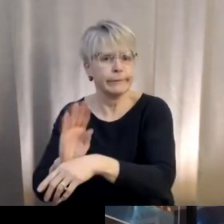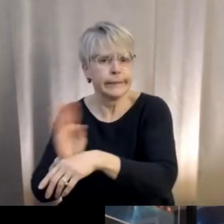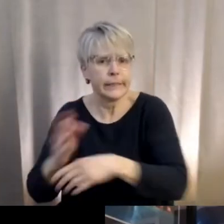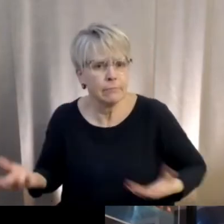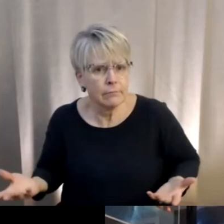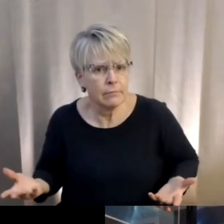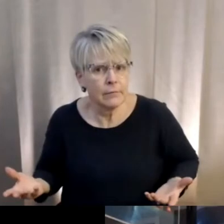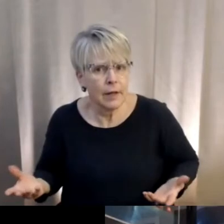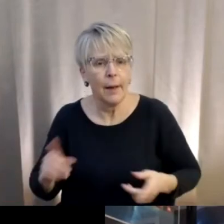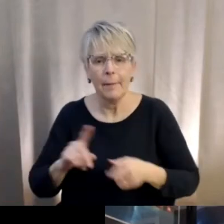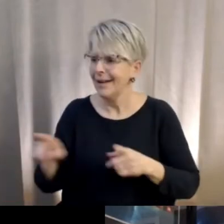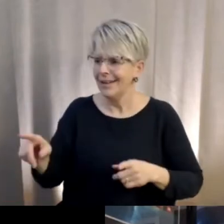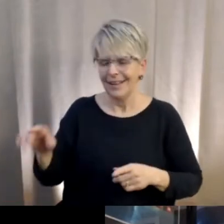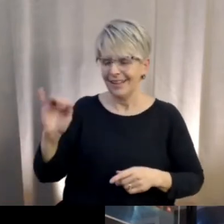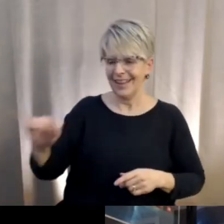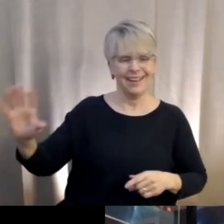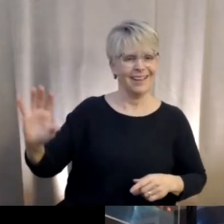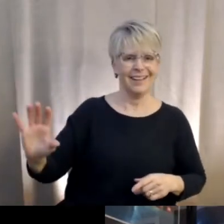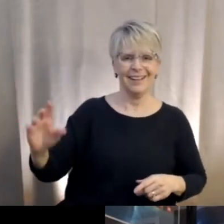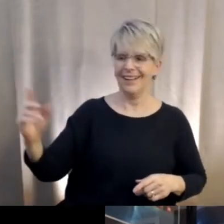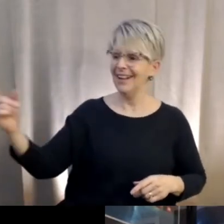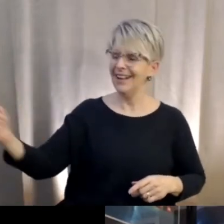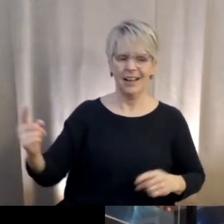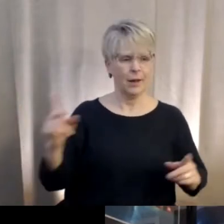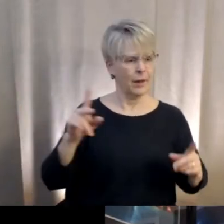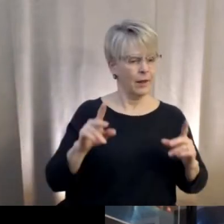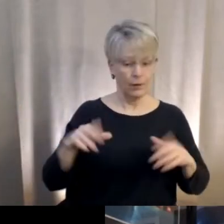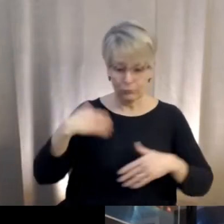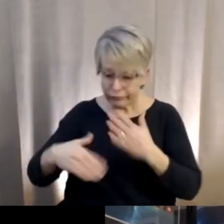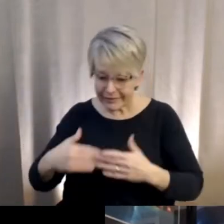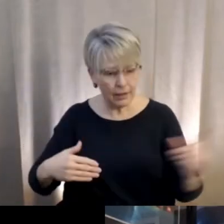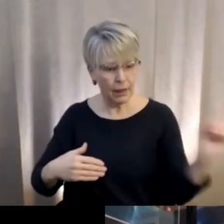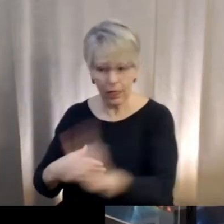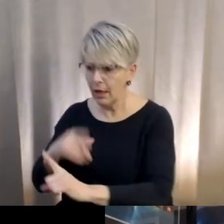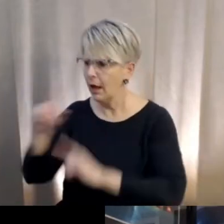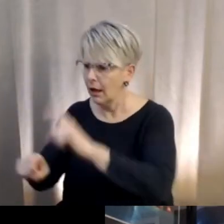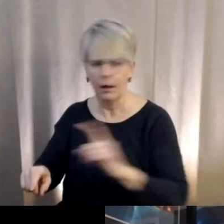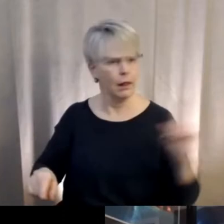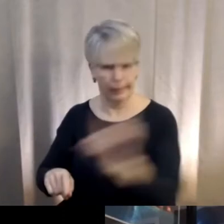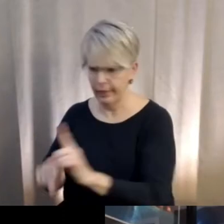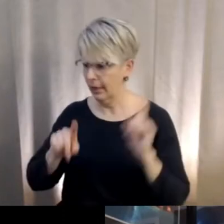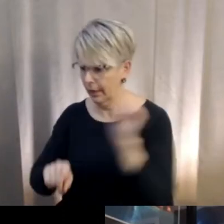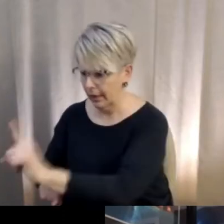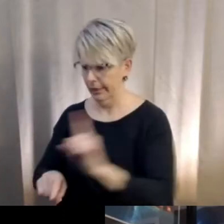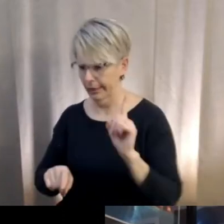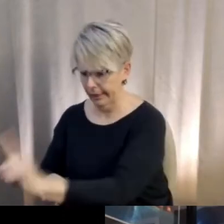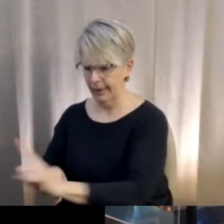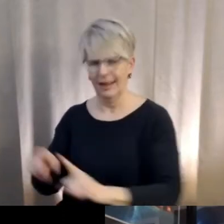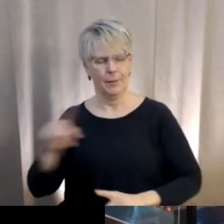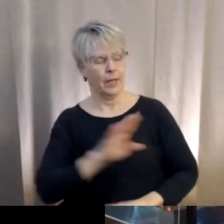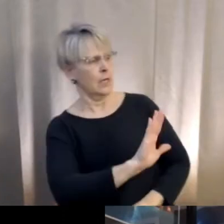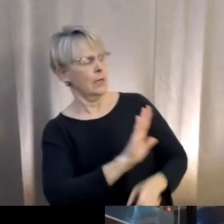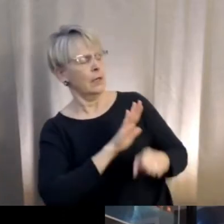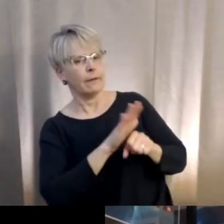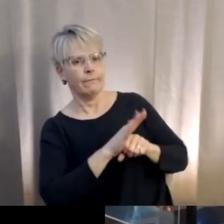being repeatedly kind of interrupted from their daily lives because they have a service animal and people are